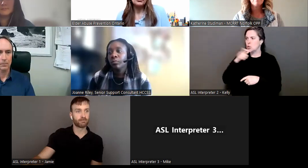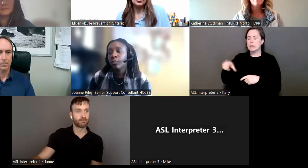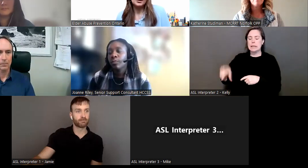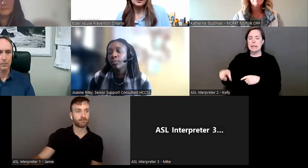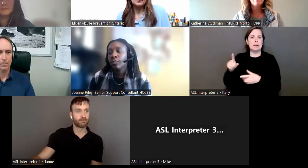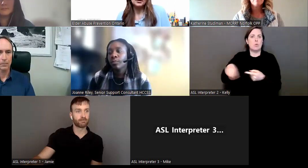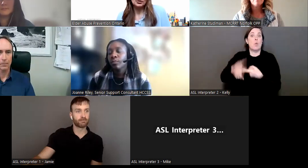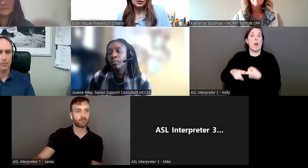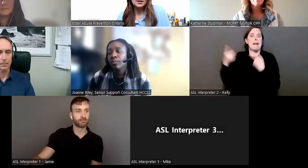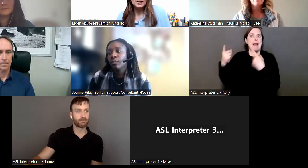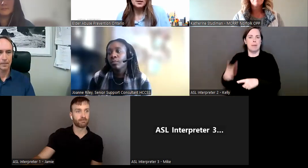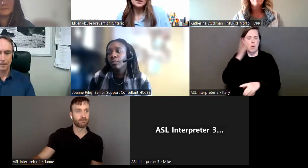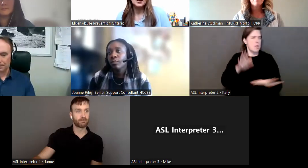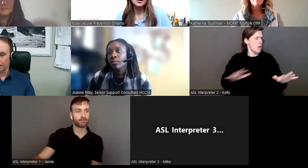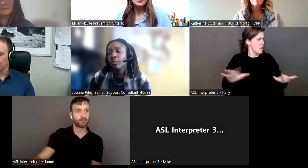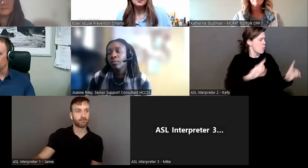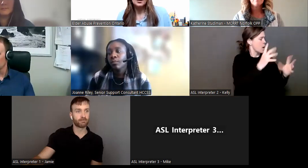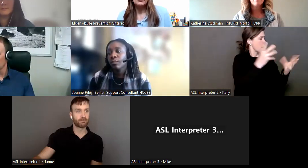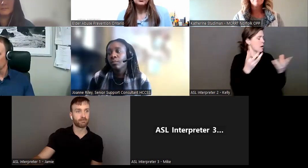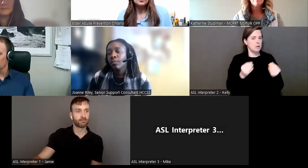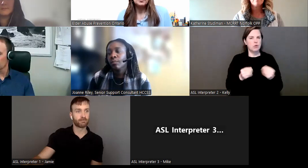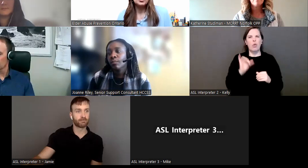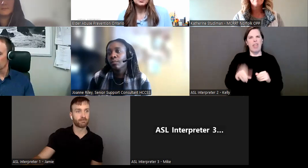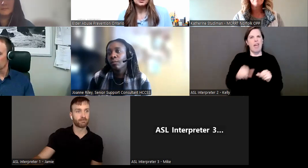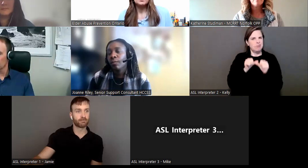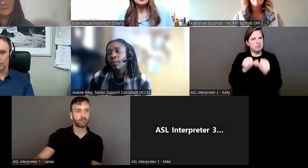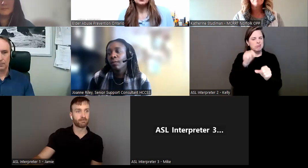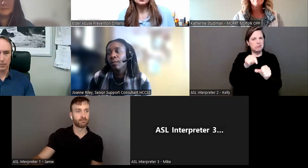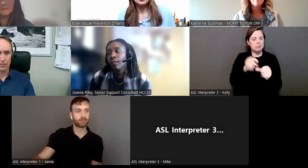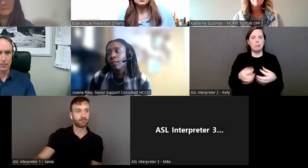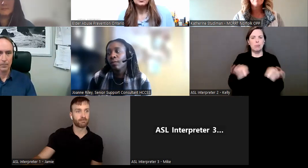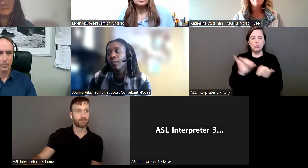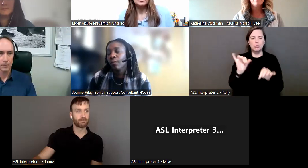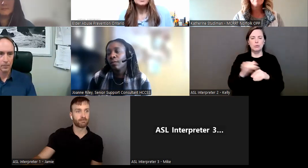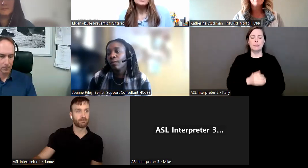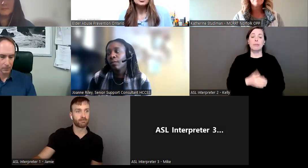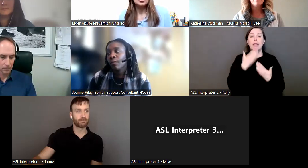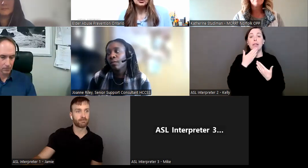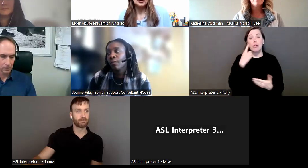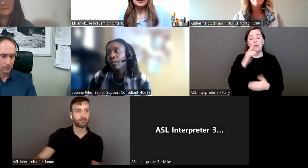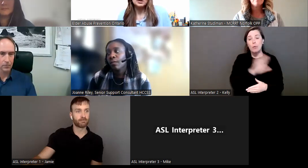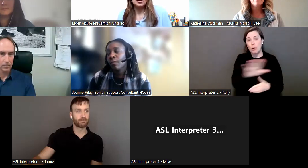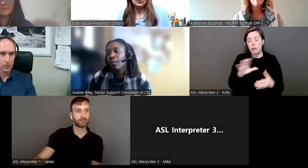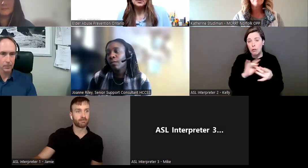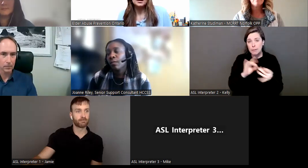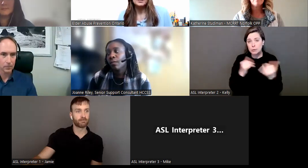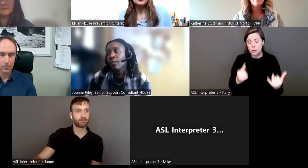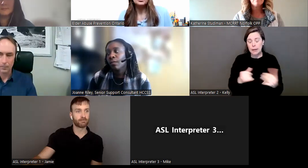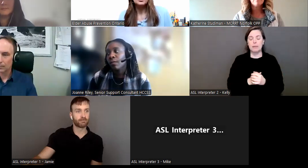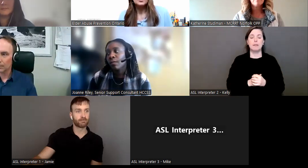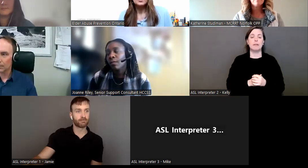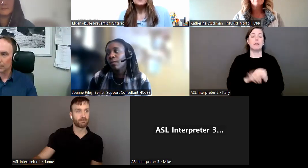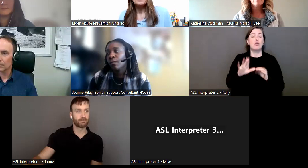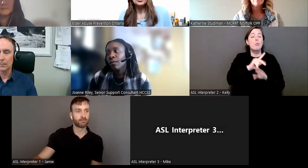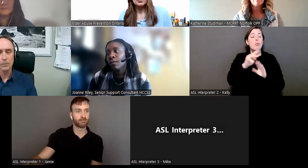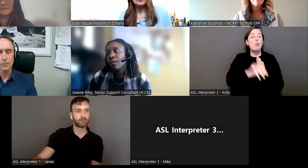thank you all for your insights today. We will be posting some of the links to your programs on our website